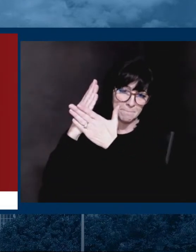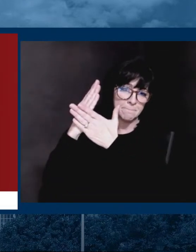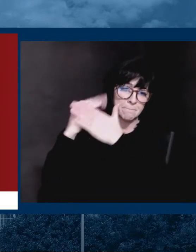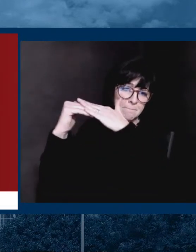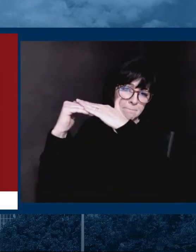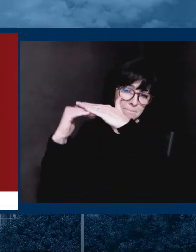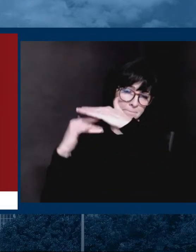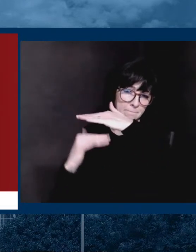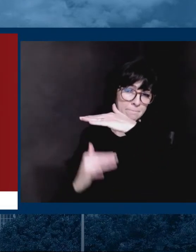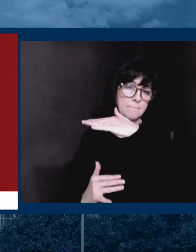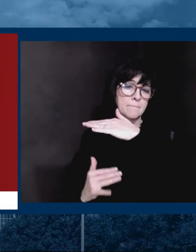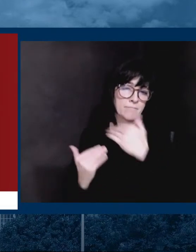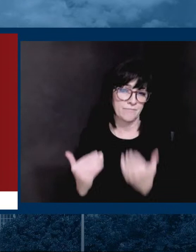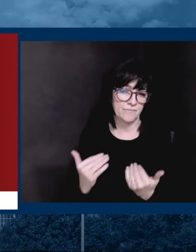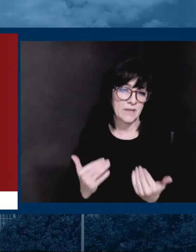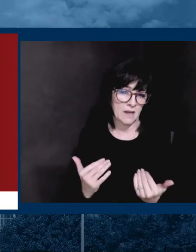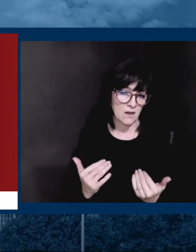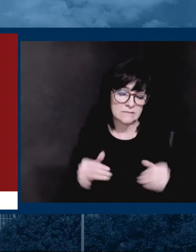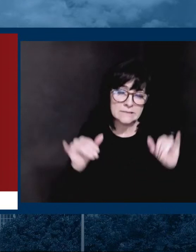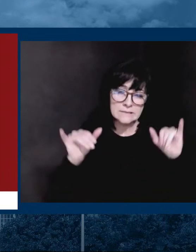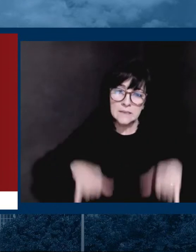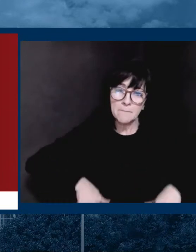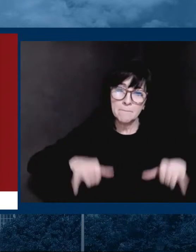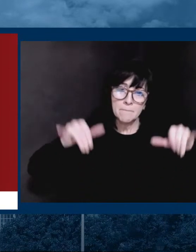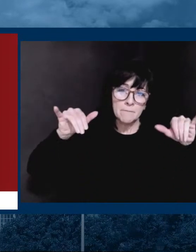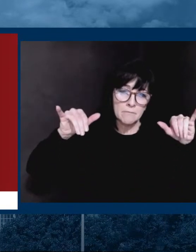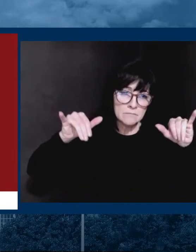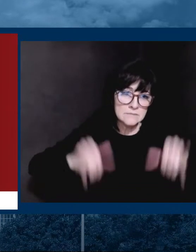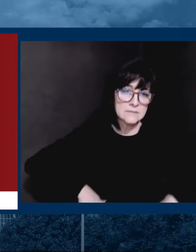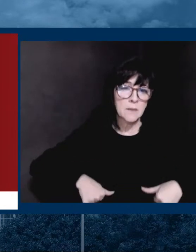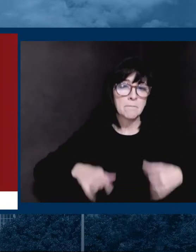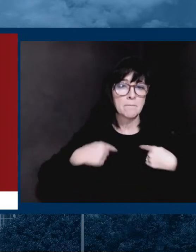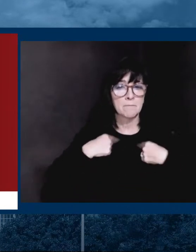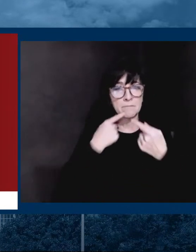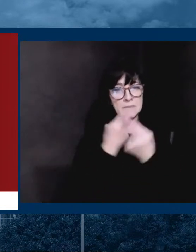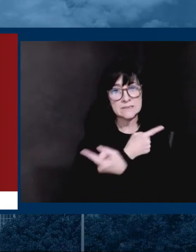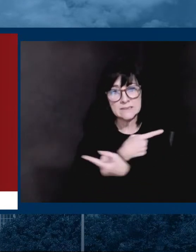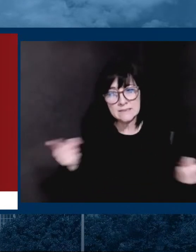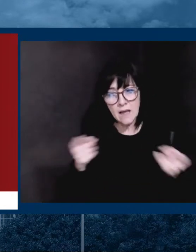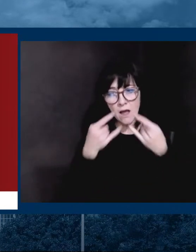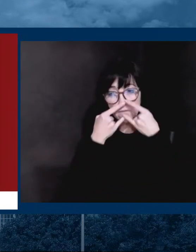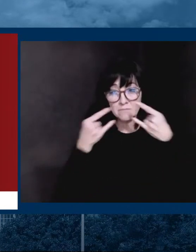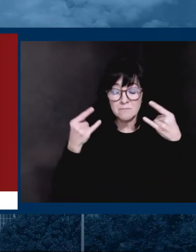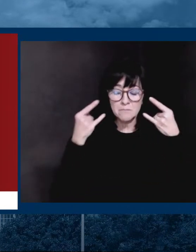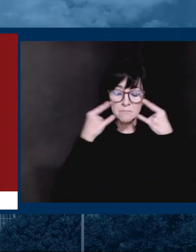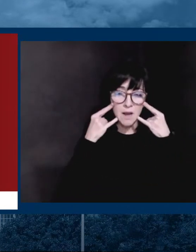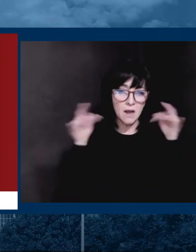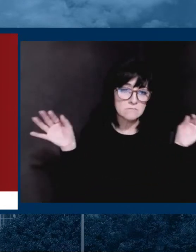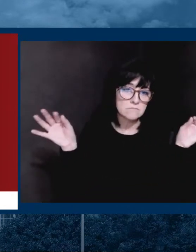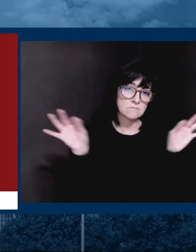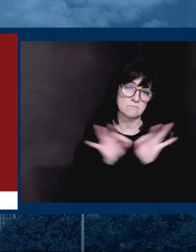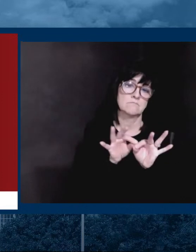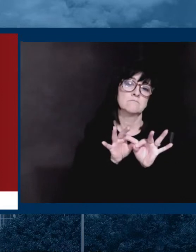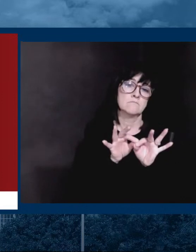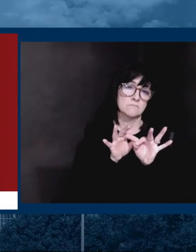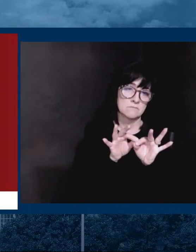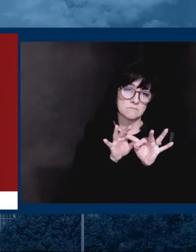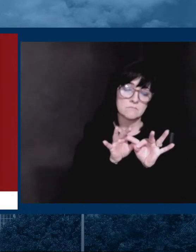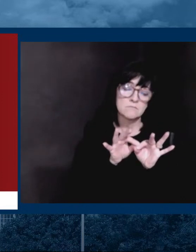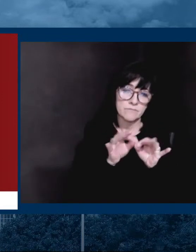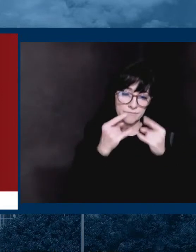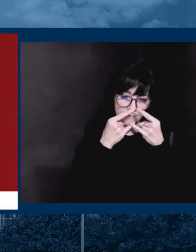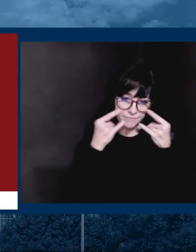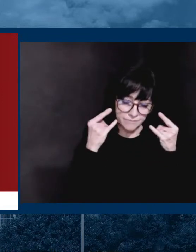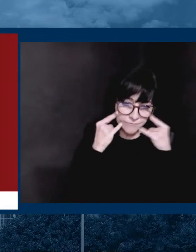news about social distancing, mask wearing. That's the most important thing that you can do. Avoid social gatherings. Be